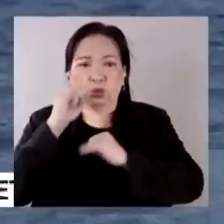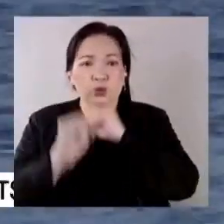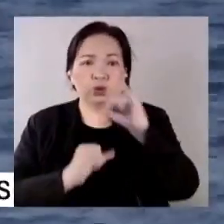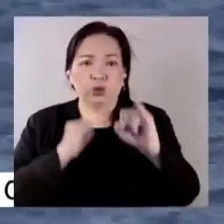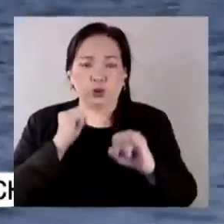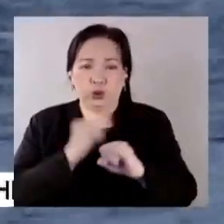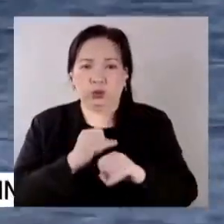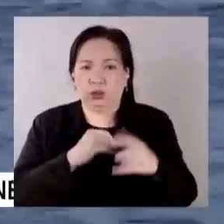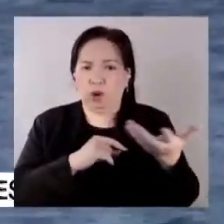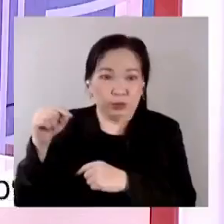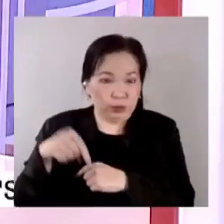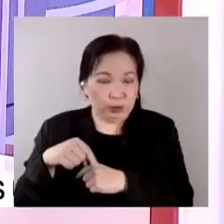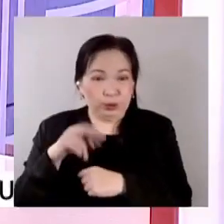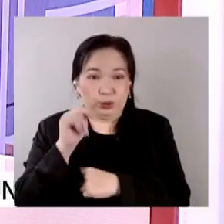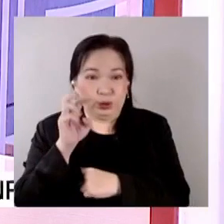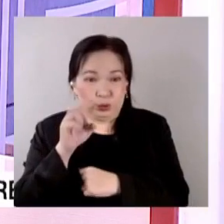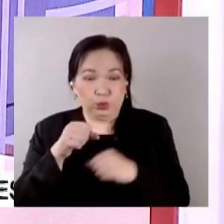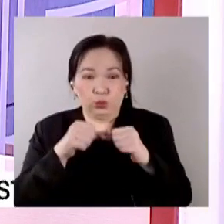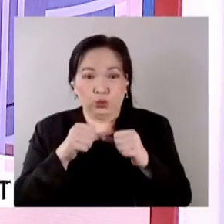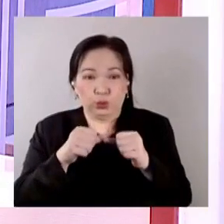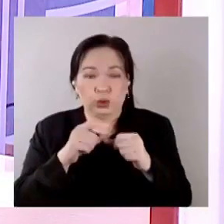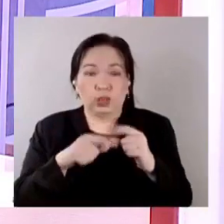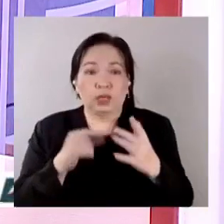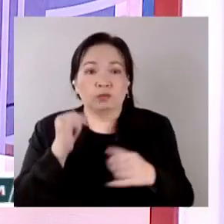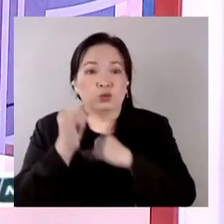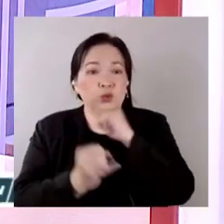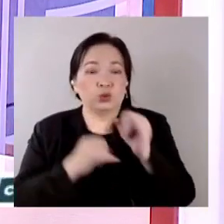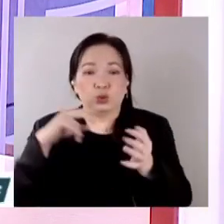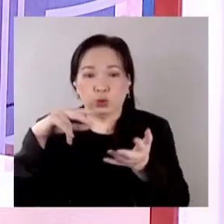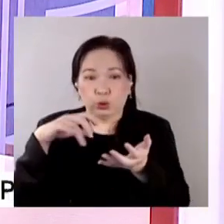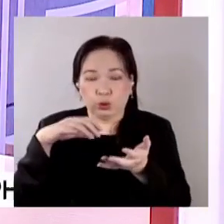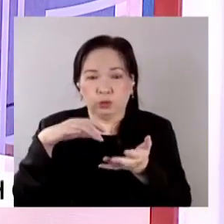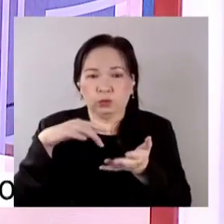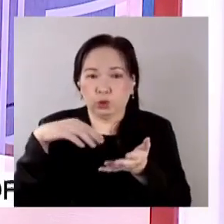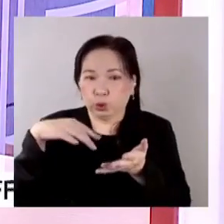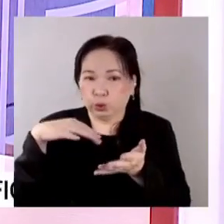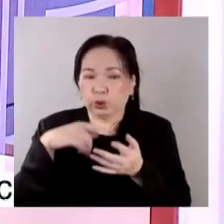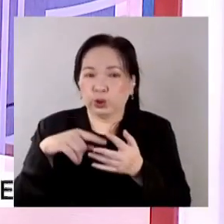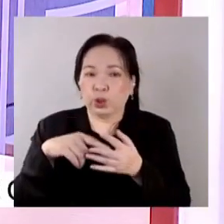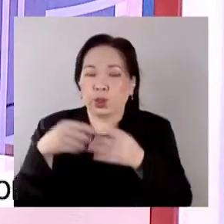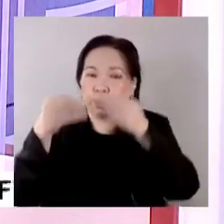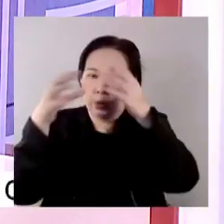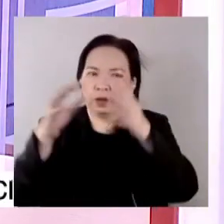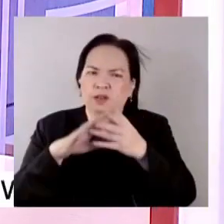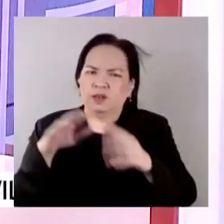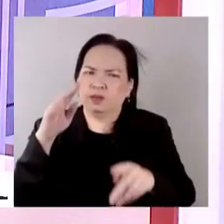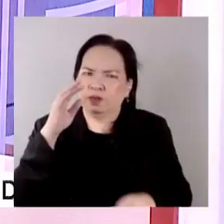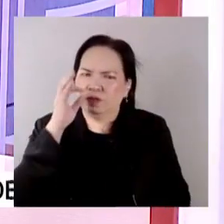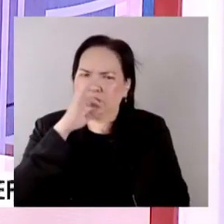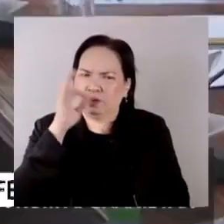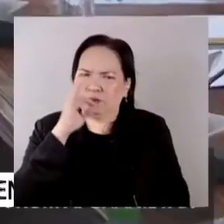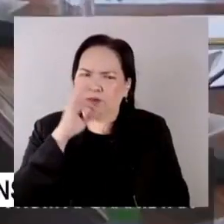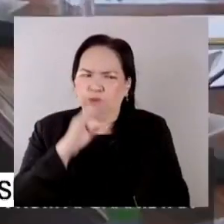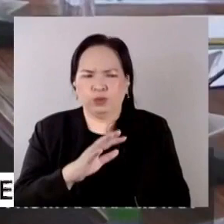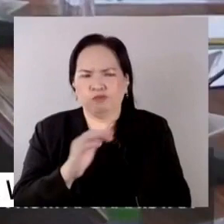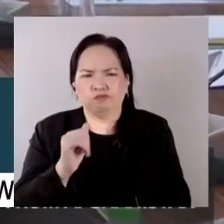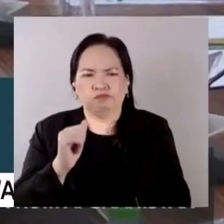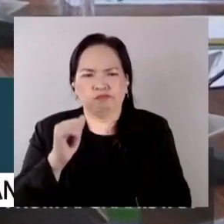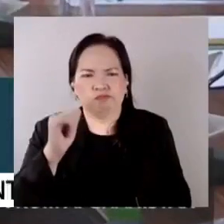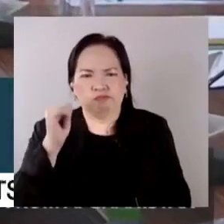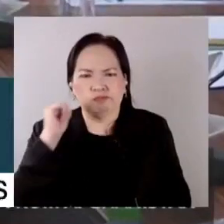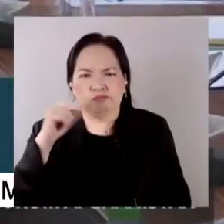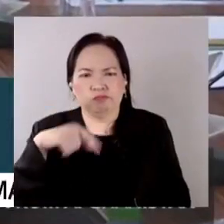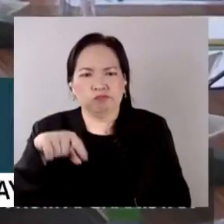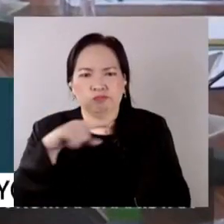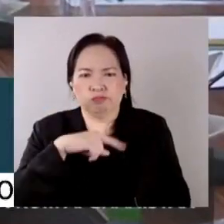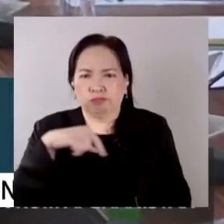legal basis. International studies professor believes Filipinos are against using the resources of the Philippines to help Afghan